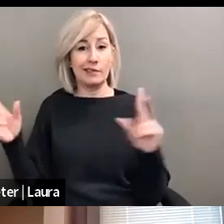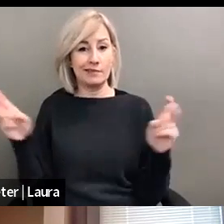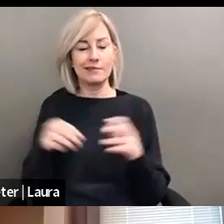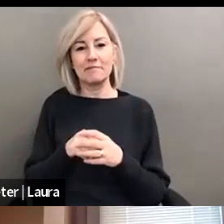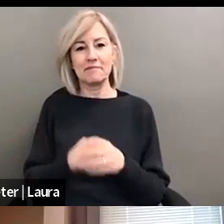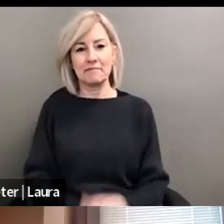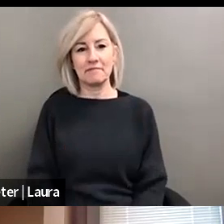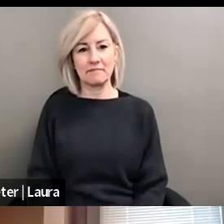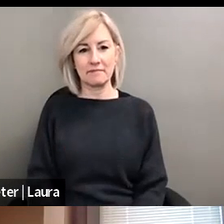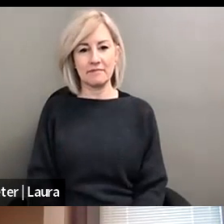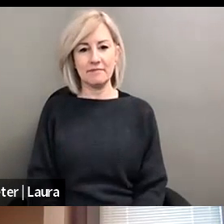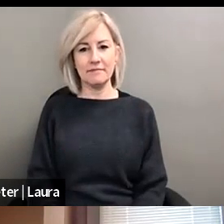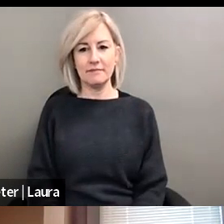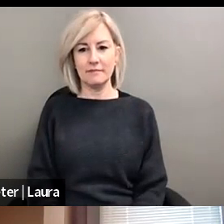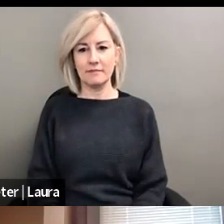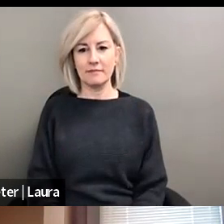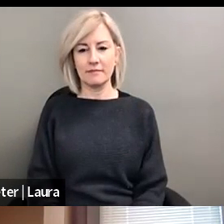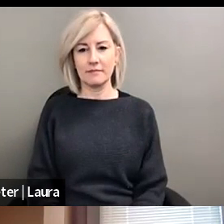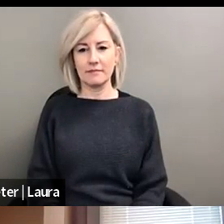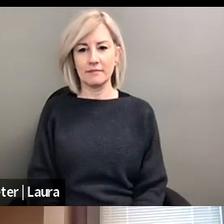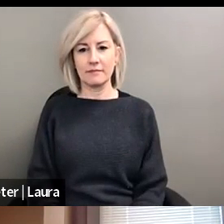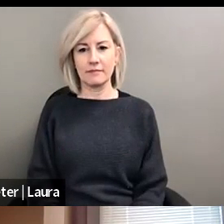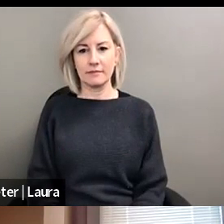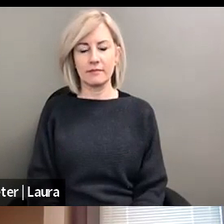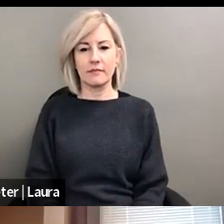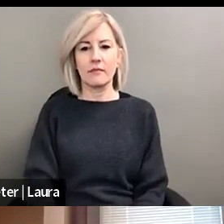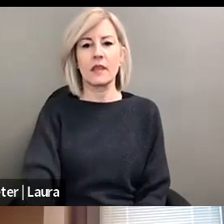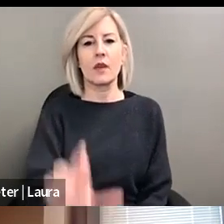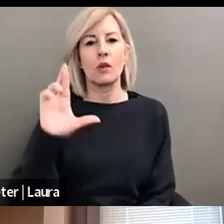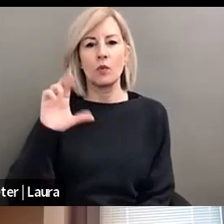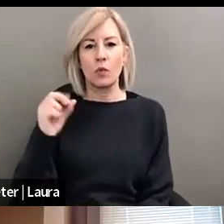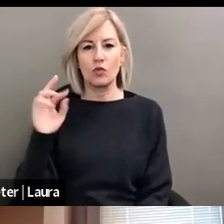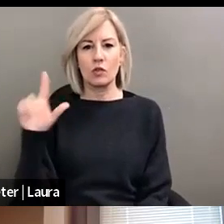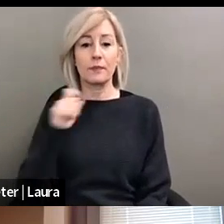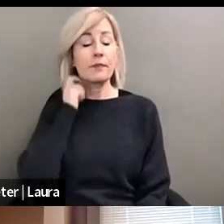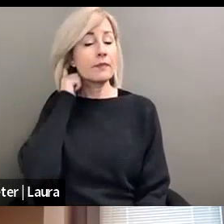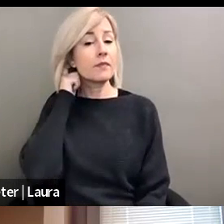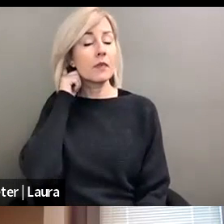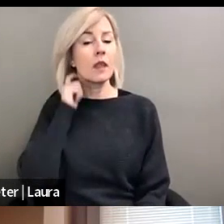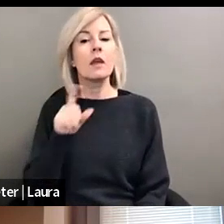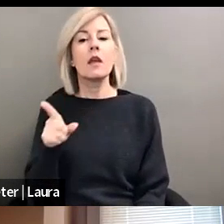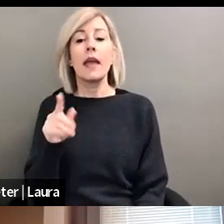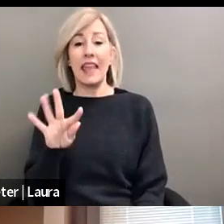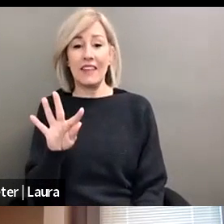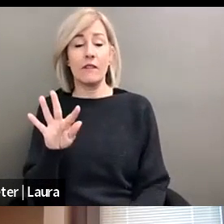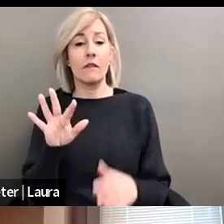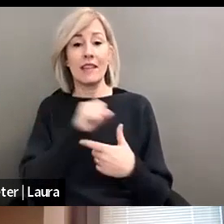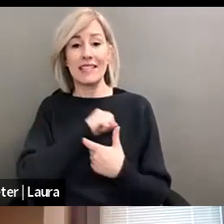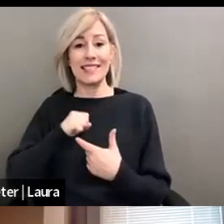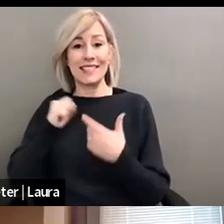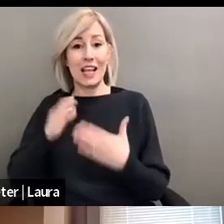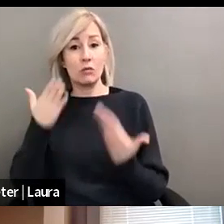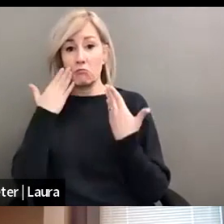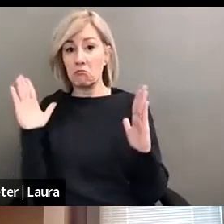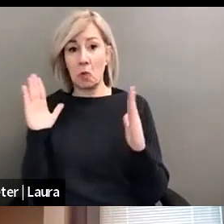you need it. So, And if I can just add on a simple note, if Senator doesn't know what his constituents are thinking